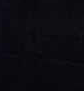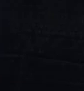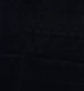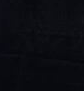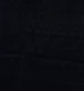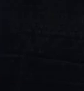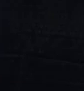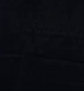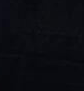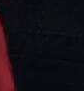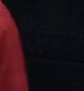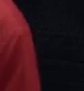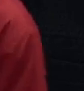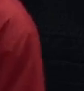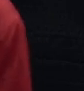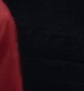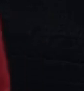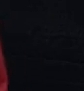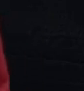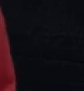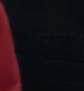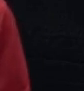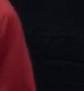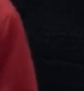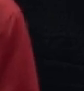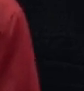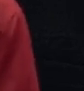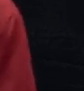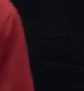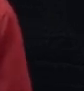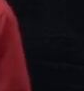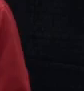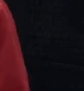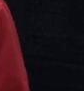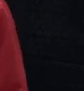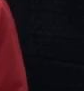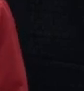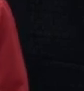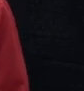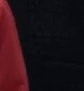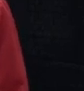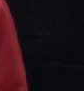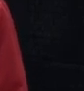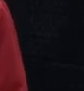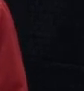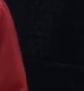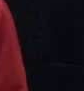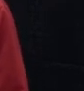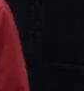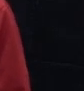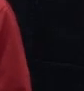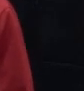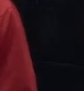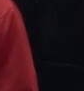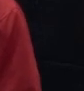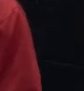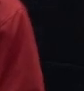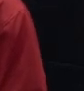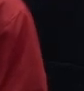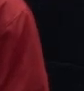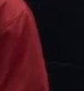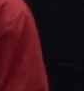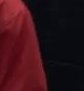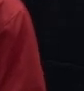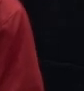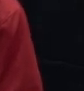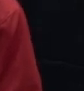for somebody who's attended so many of these? So what you can expect is, first, just the